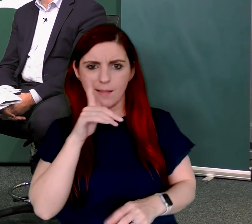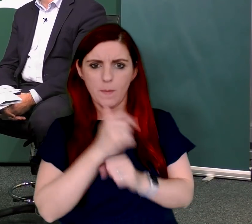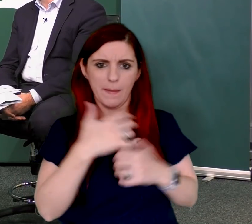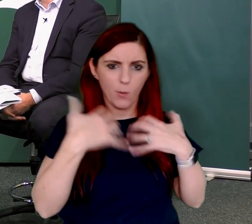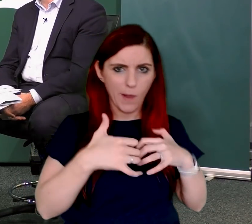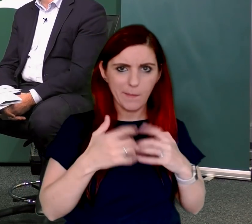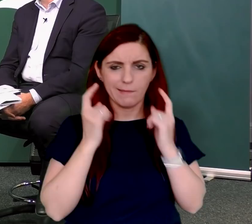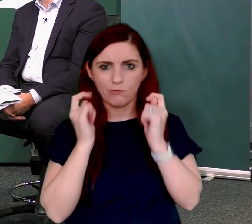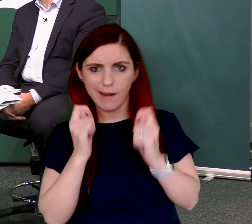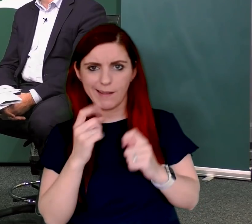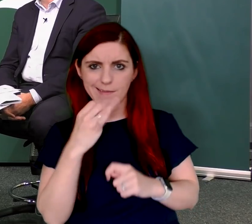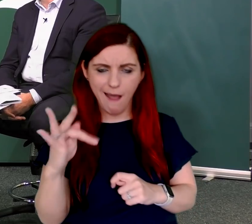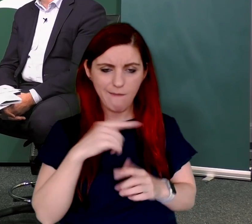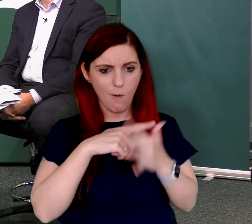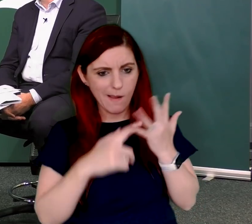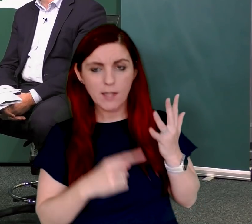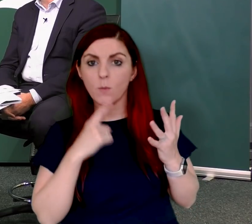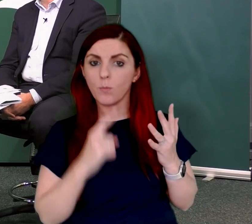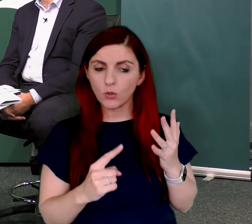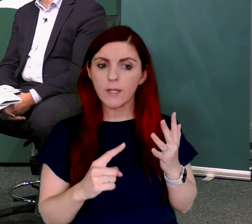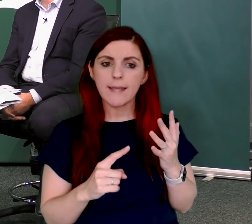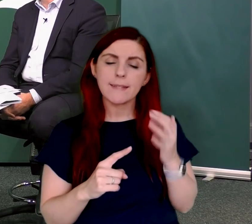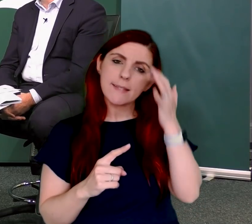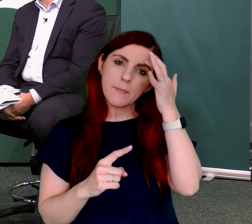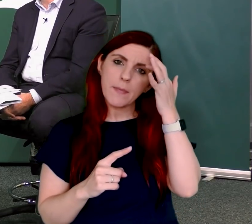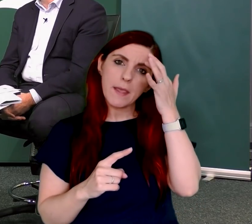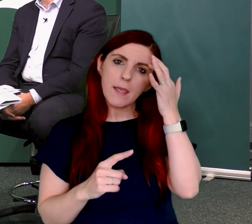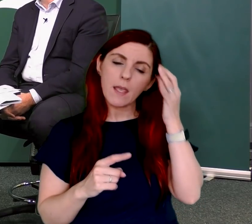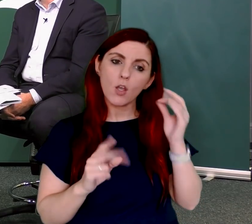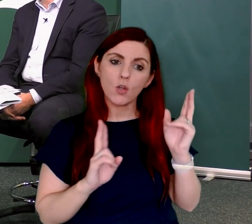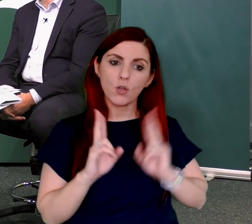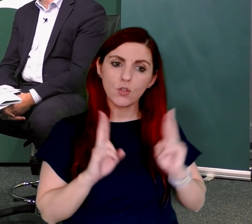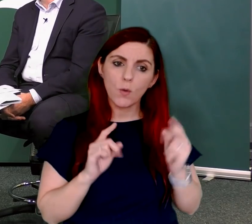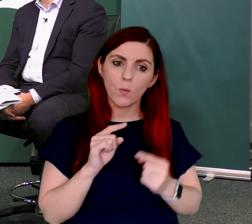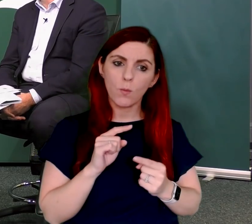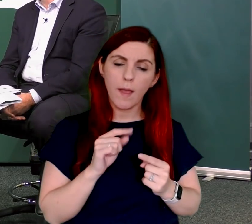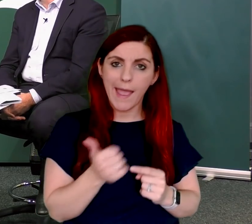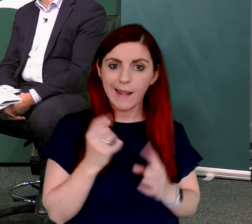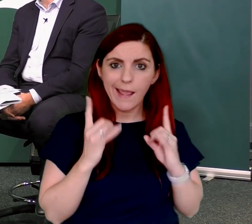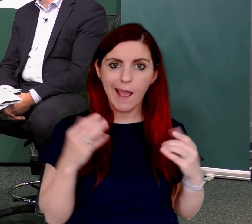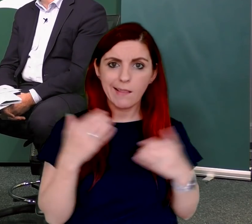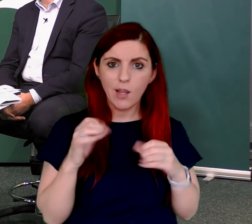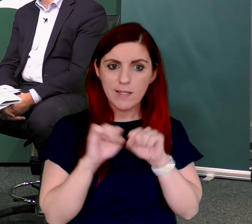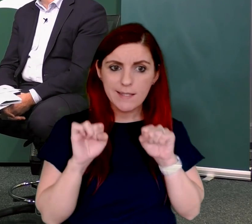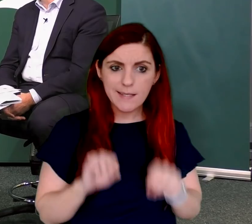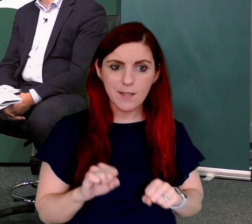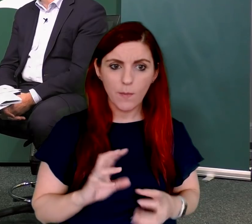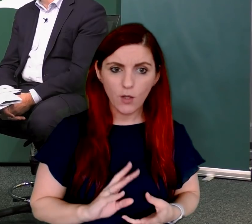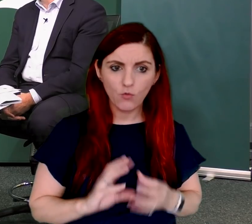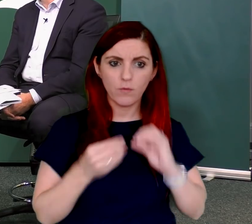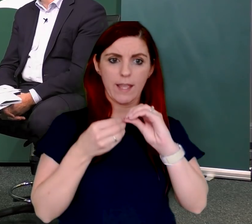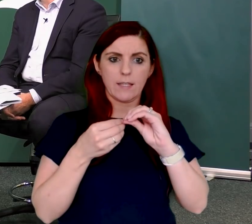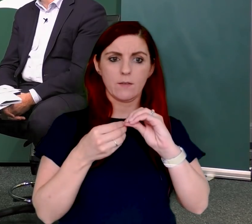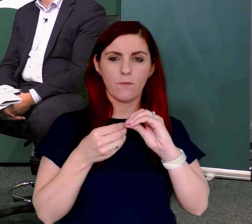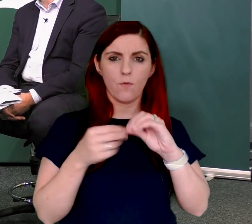said. But should any healthcare system be designed where over a third of the intensive